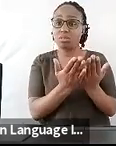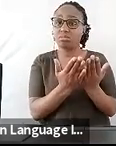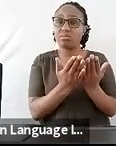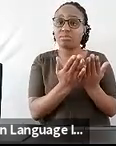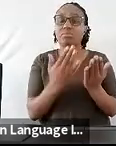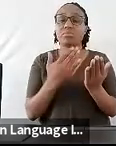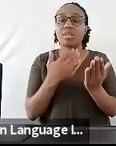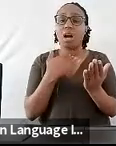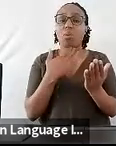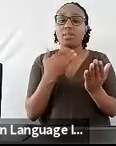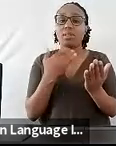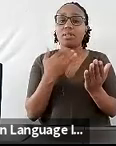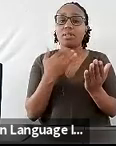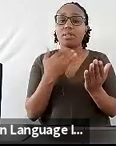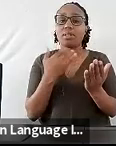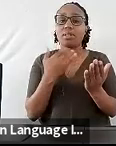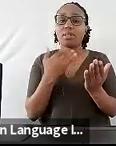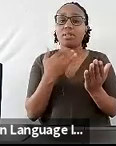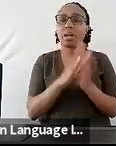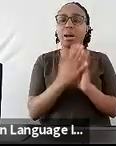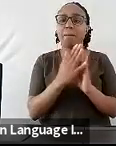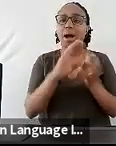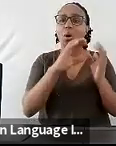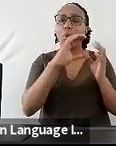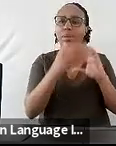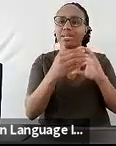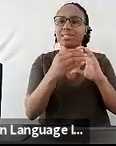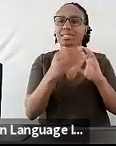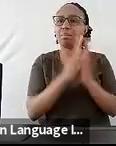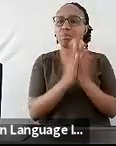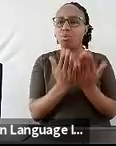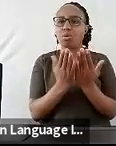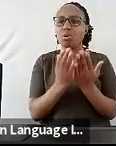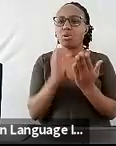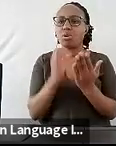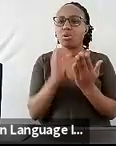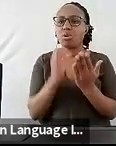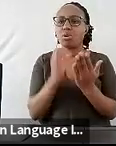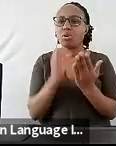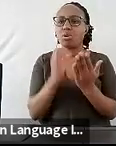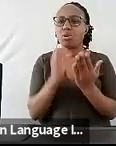book, not necessarily resting on simple narratives or simple